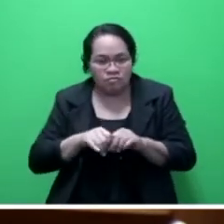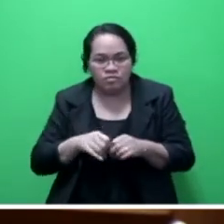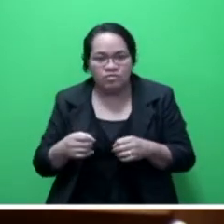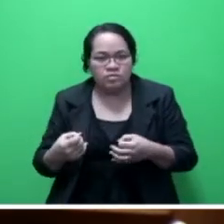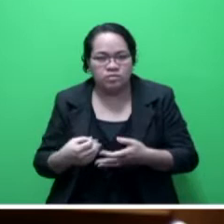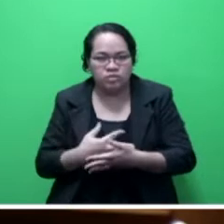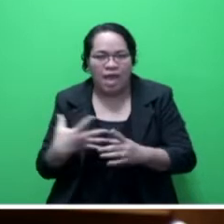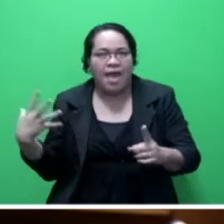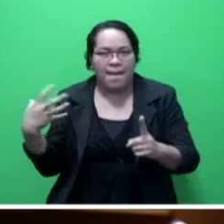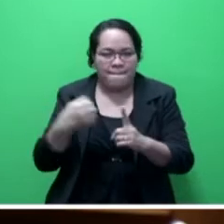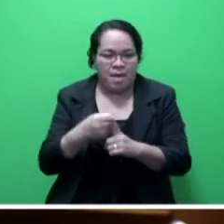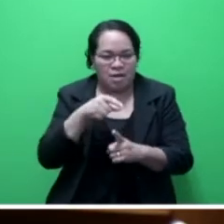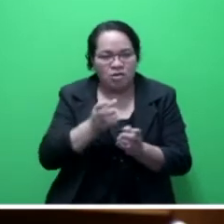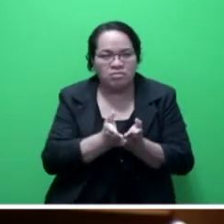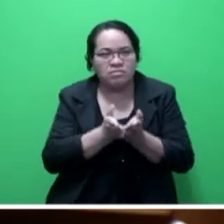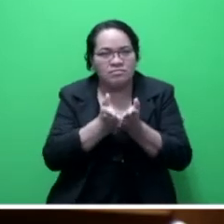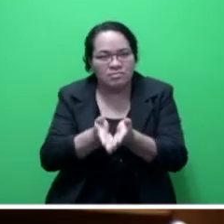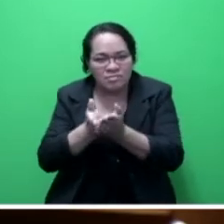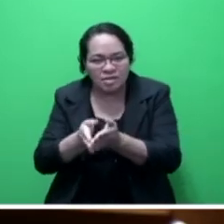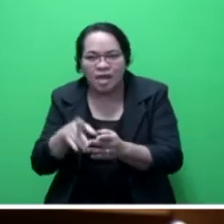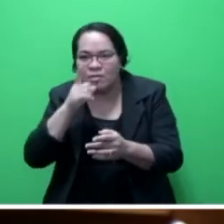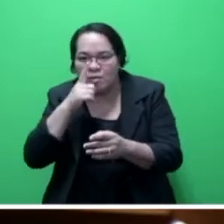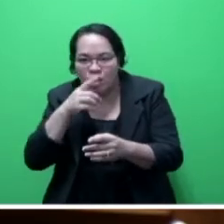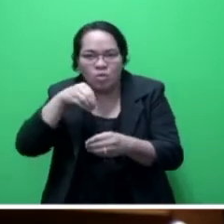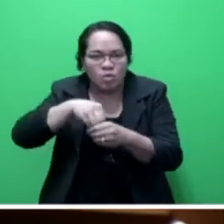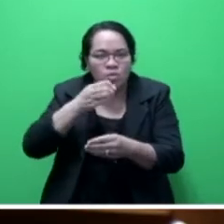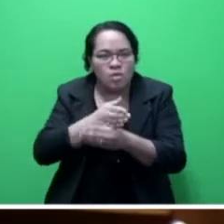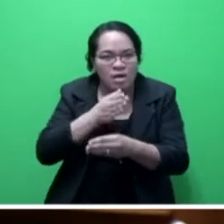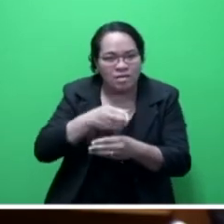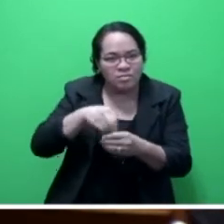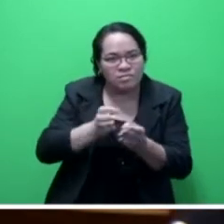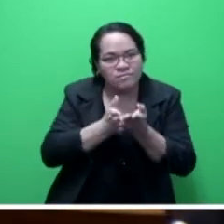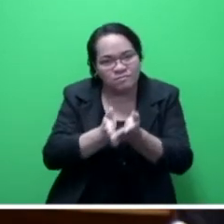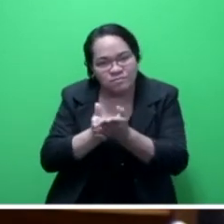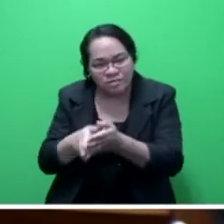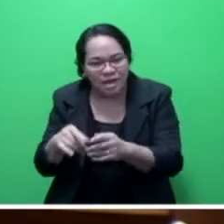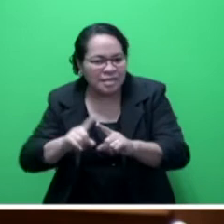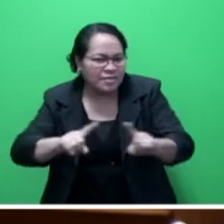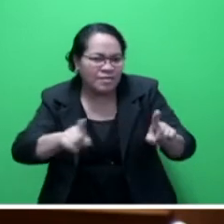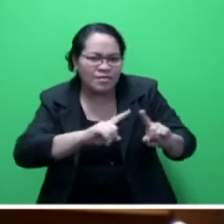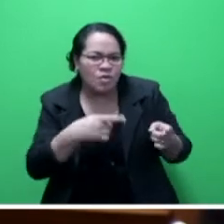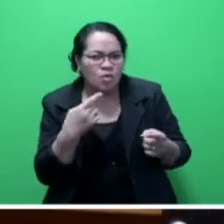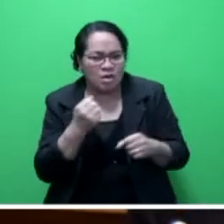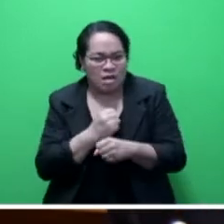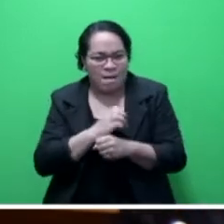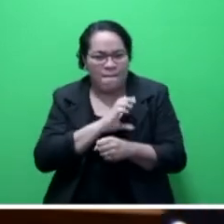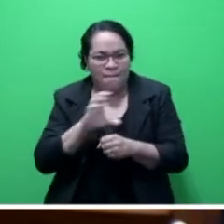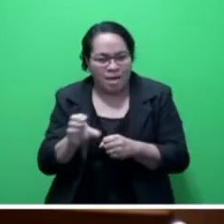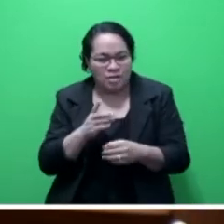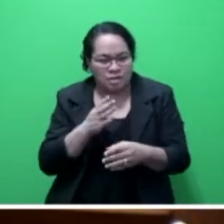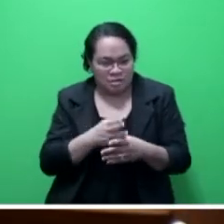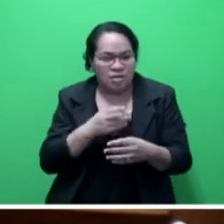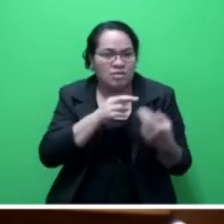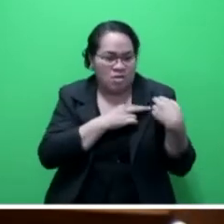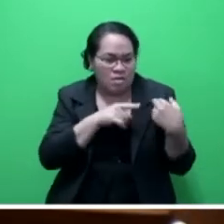and also on seafarers. IMO, being the organisation responsible for shipping in the world, is working diligently with us at all